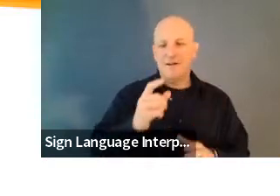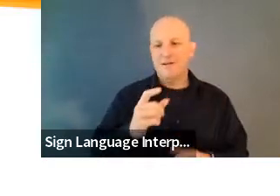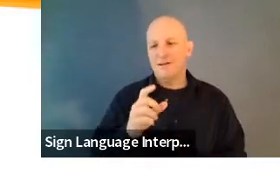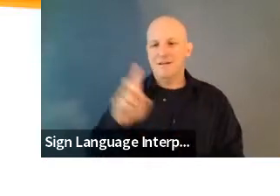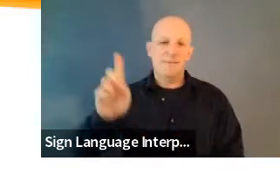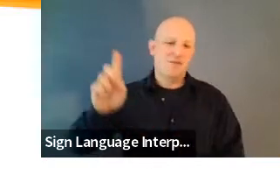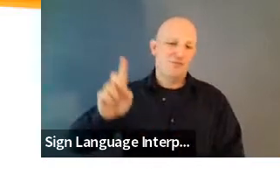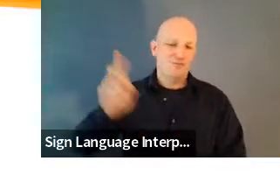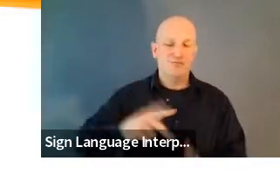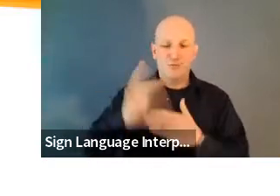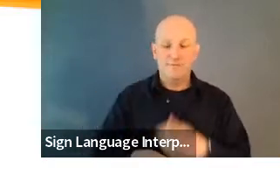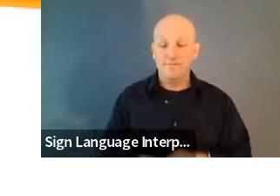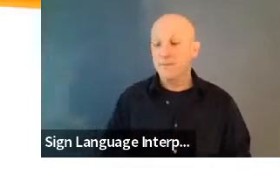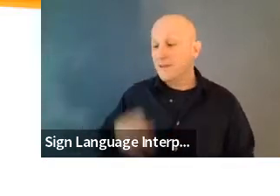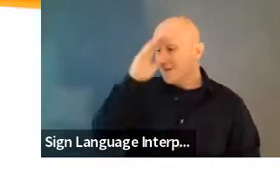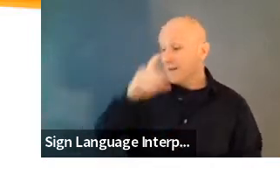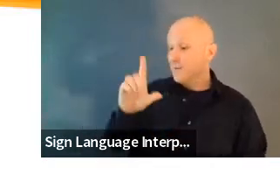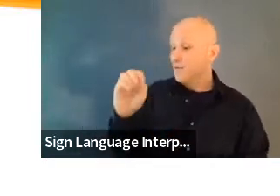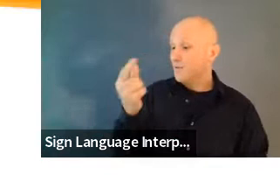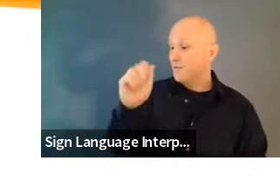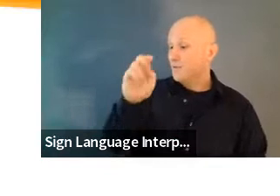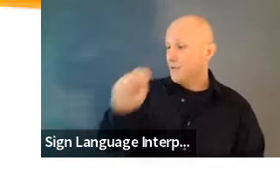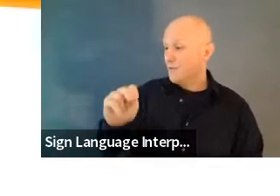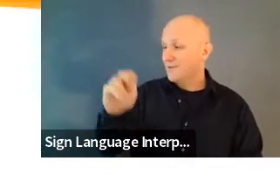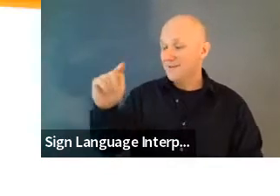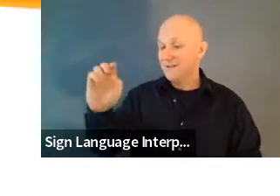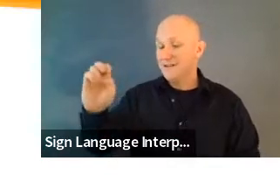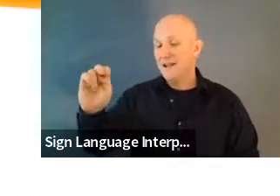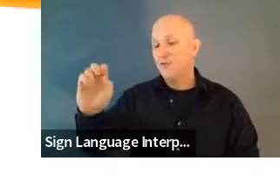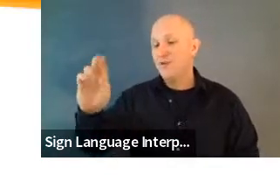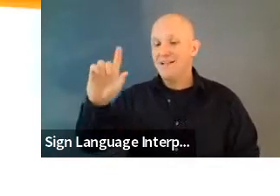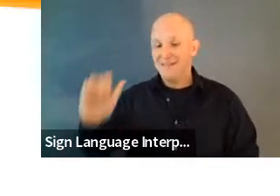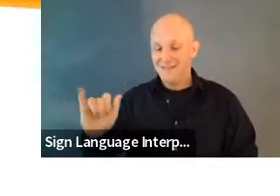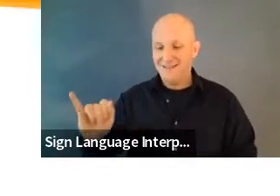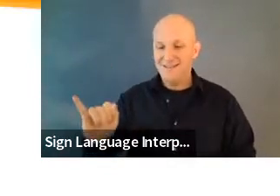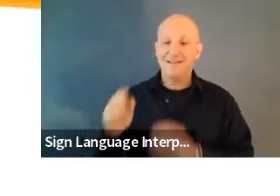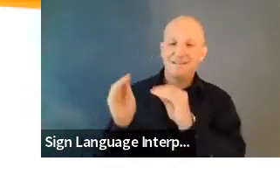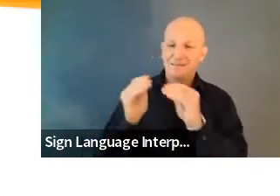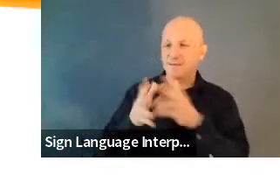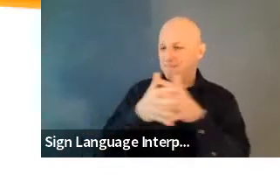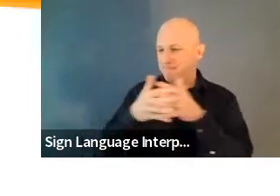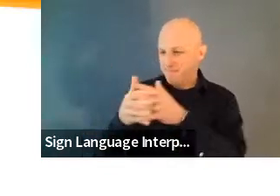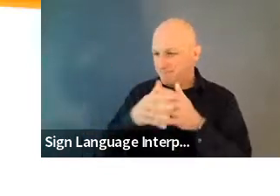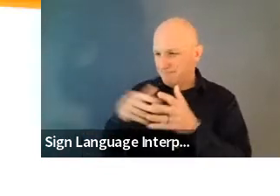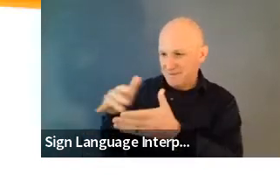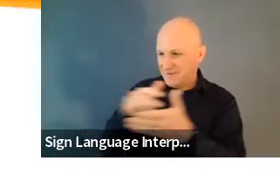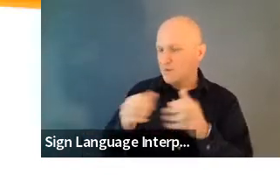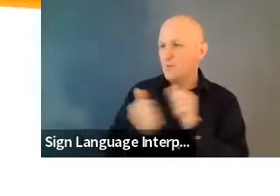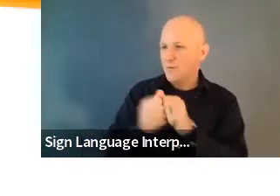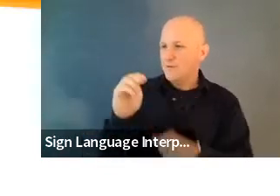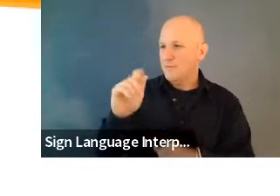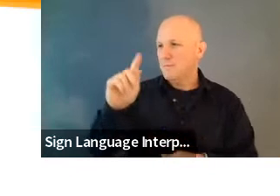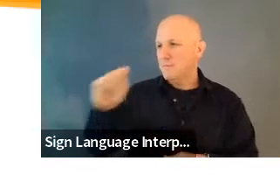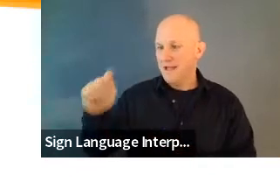Hi, I'm Logan Tanarelli. I also teach American Studies every other semester with Matt for the program. I'm the